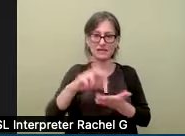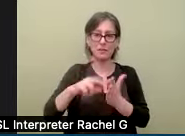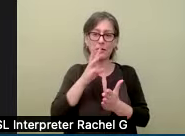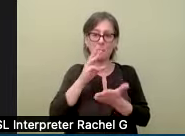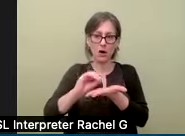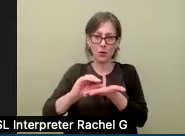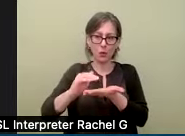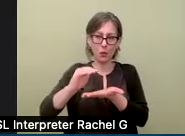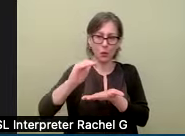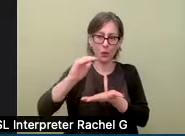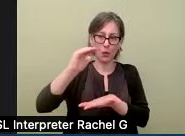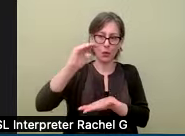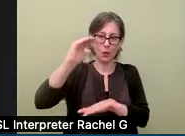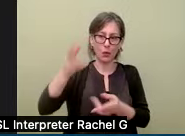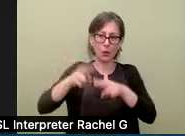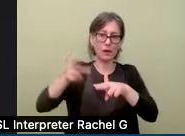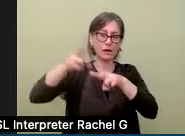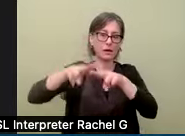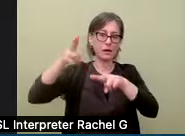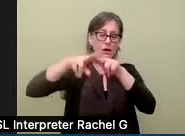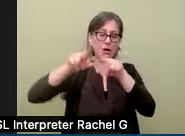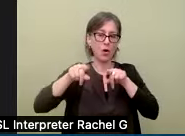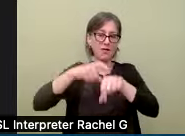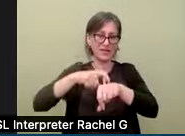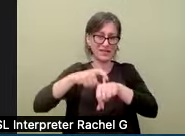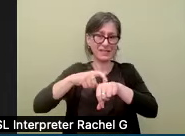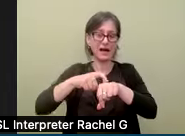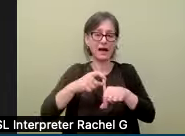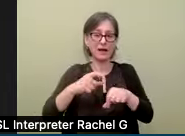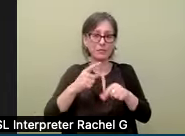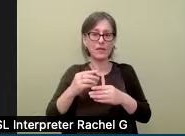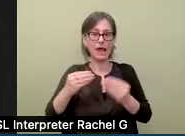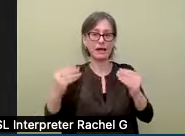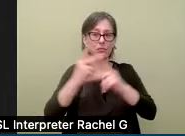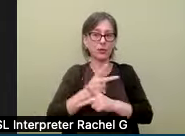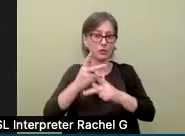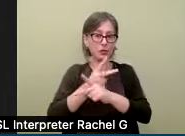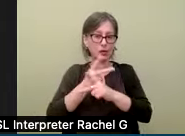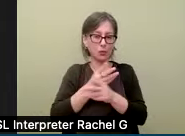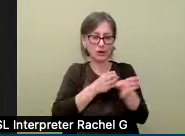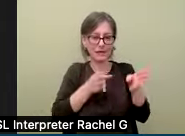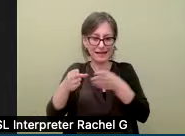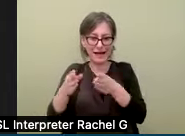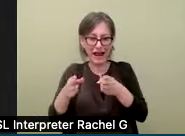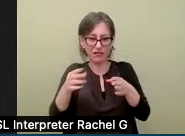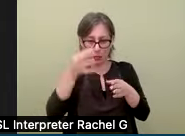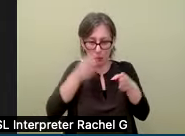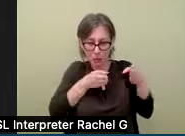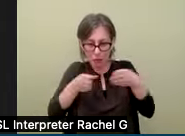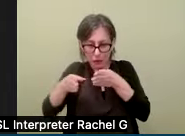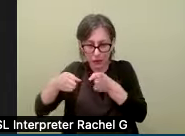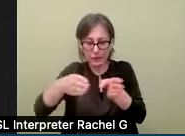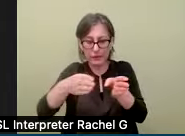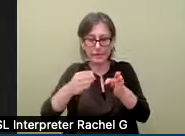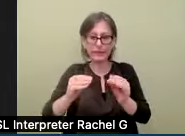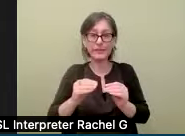time. And that water height increases in the bay as tsunami surges continue to approach and enter that narrow opening of Newport Bay. But